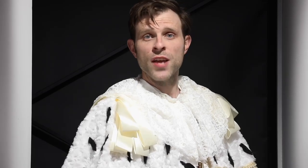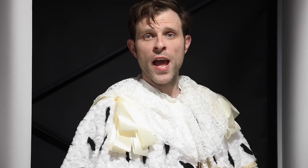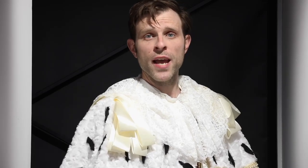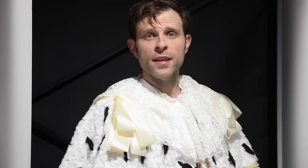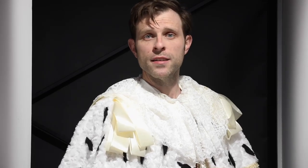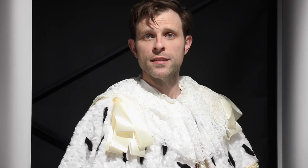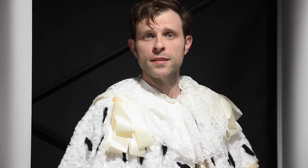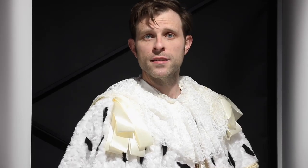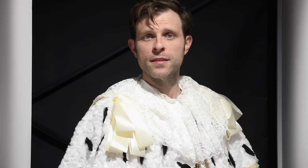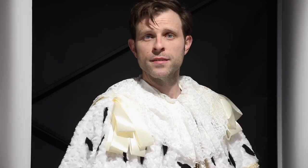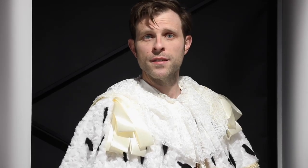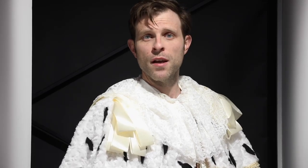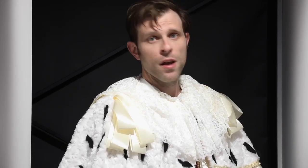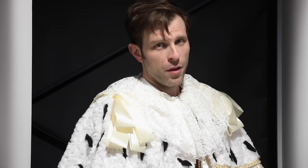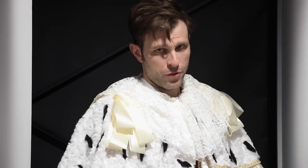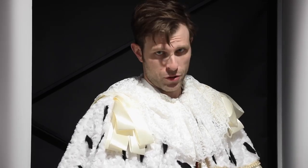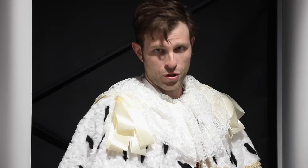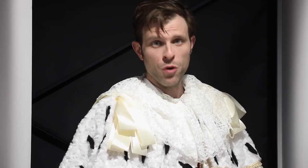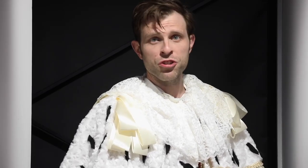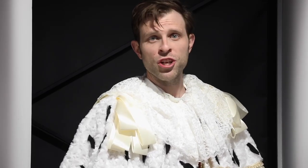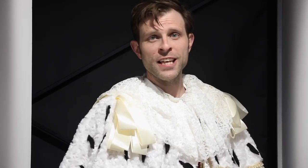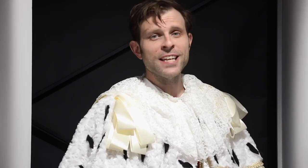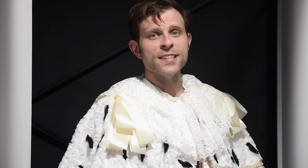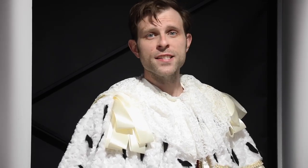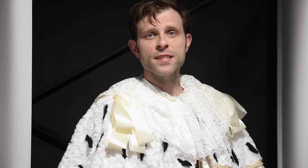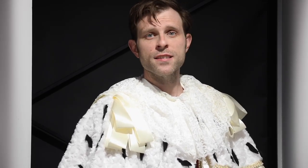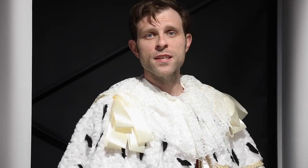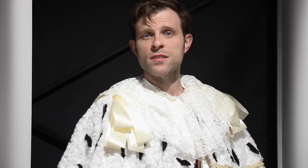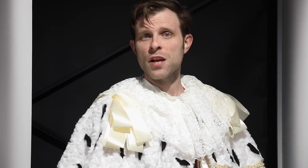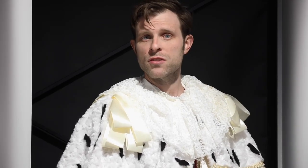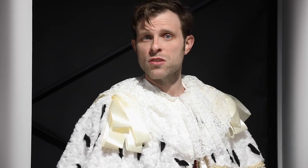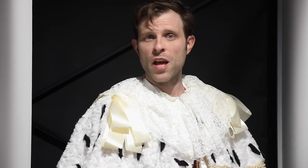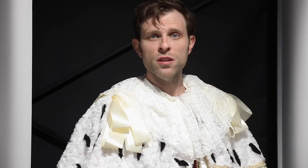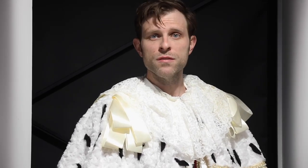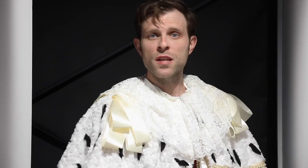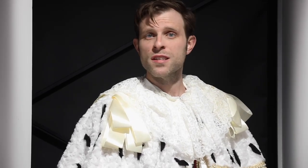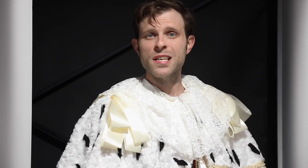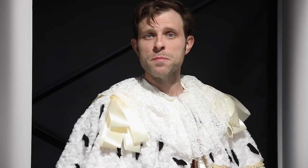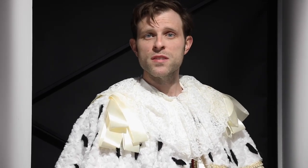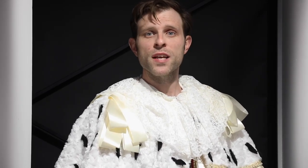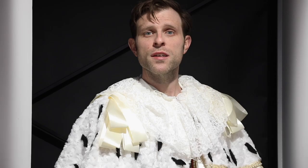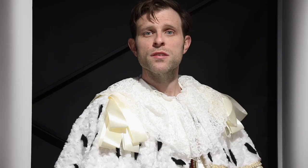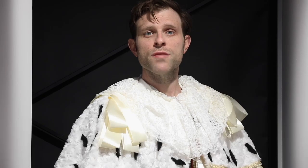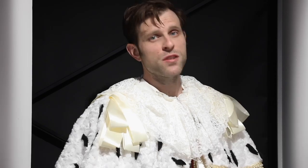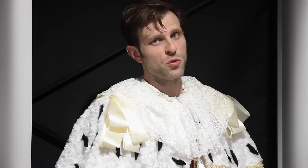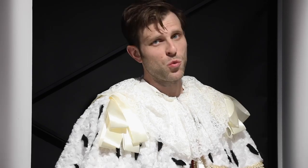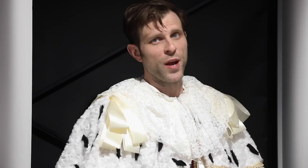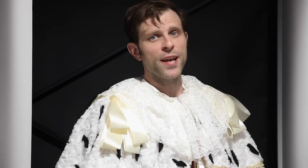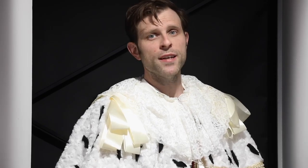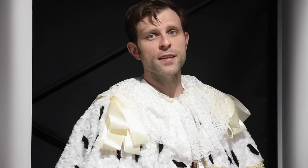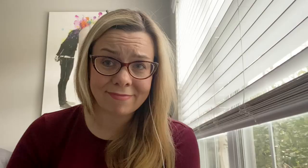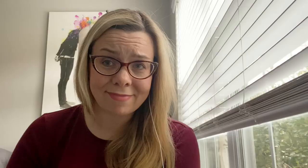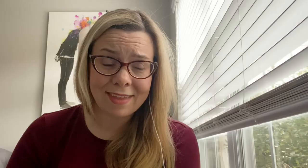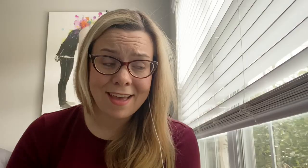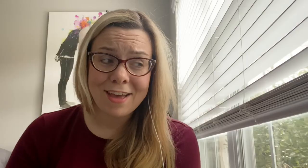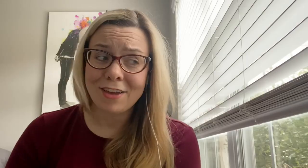They say to socially distance ourselves and keep 6 feet